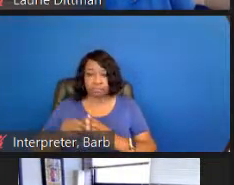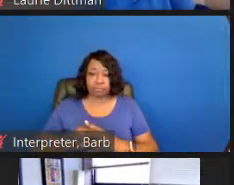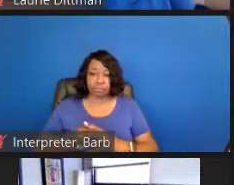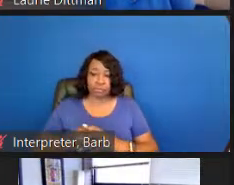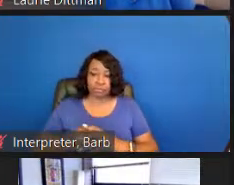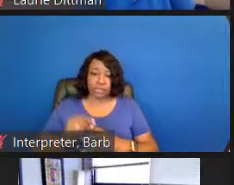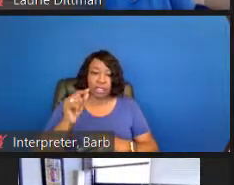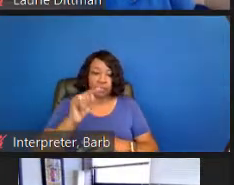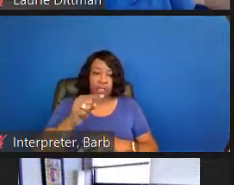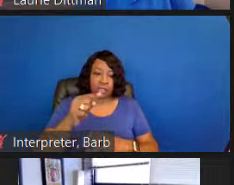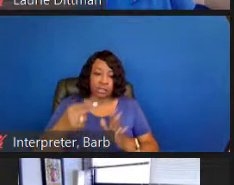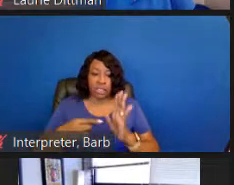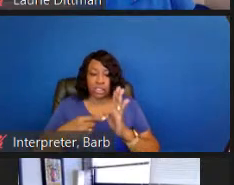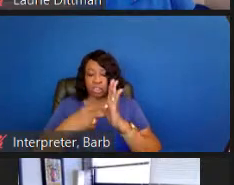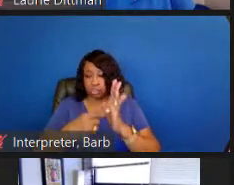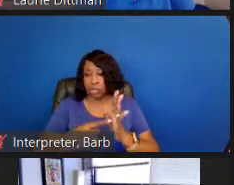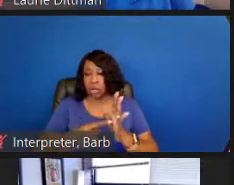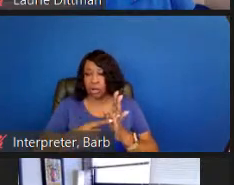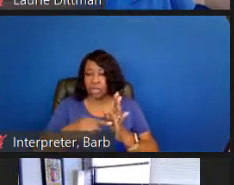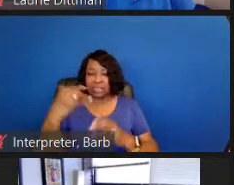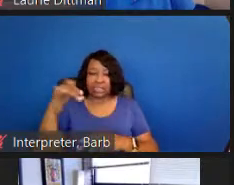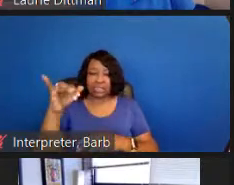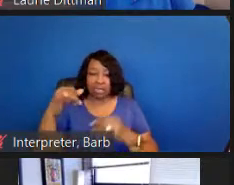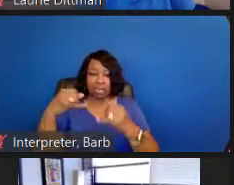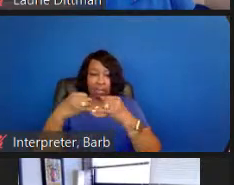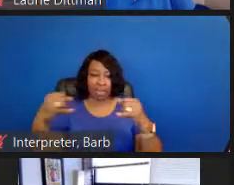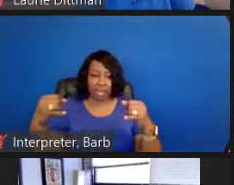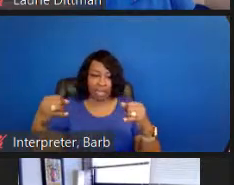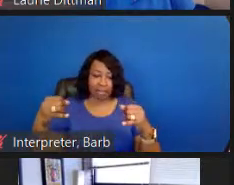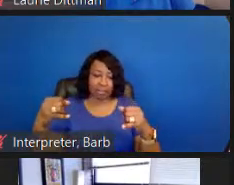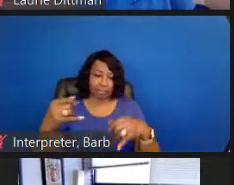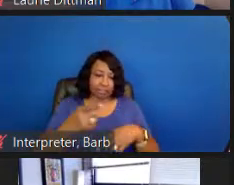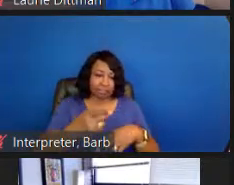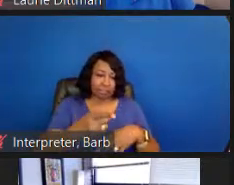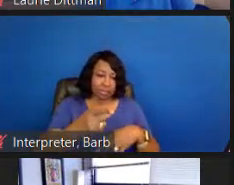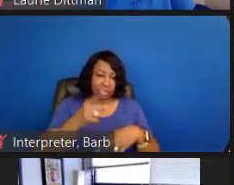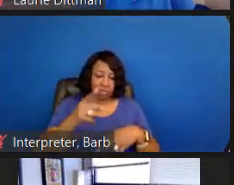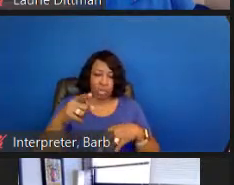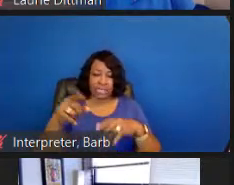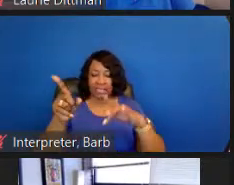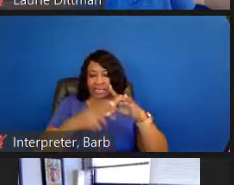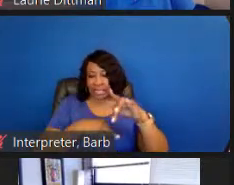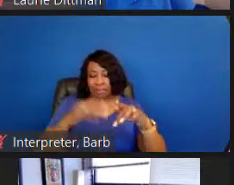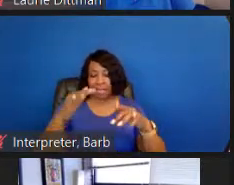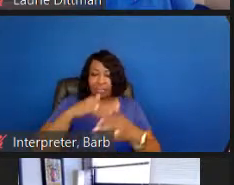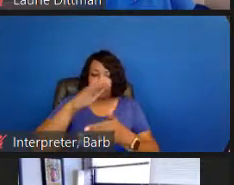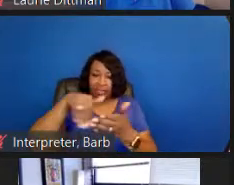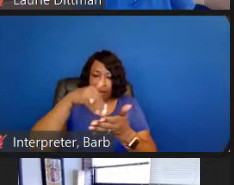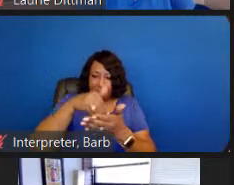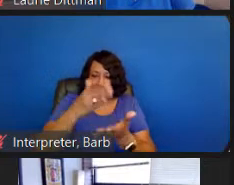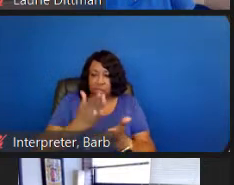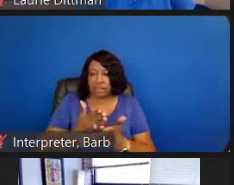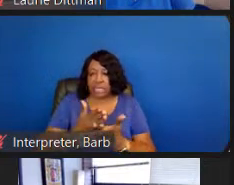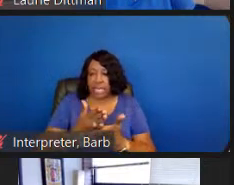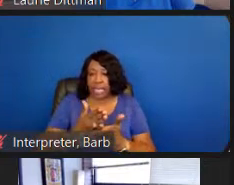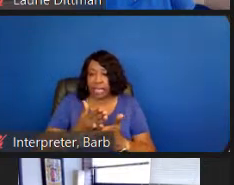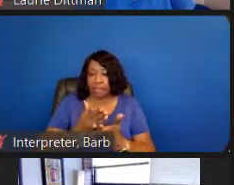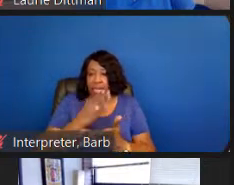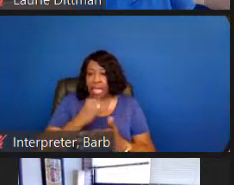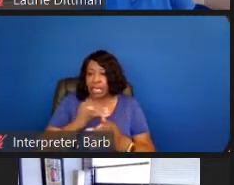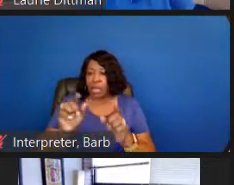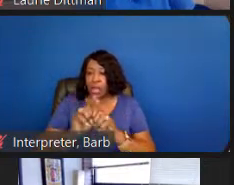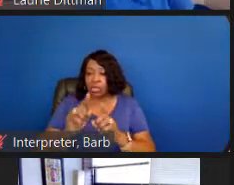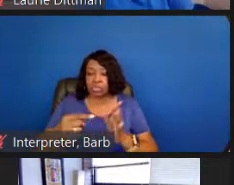This one is showing yellow line in particular. So you're skipping the middle stop. And it also shows you